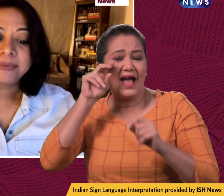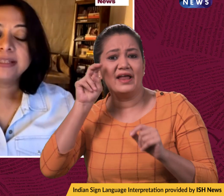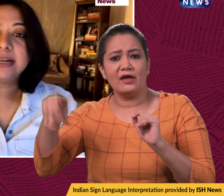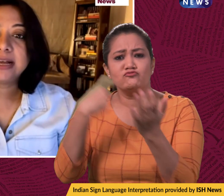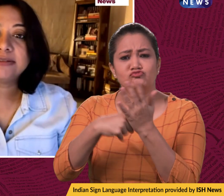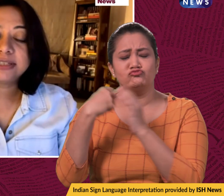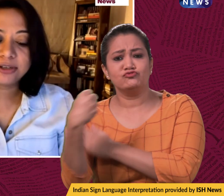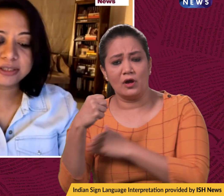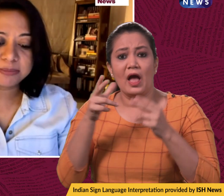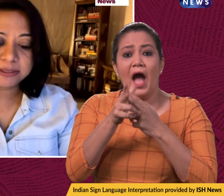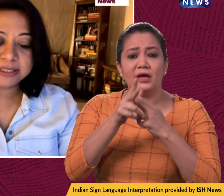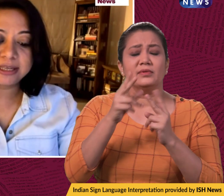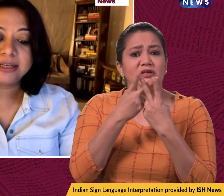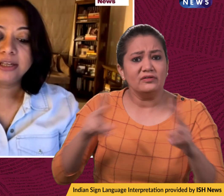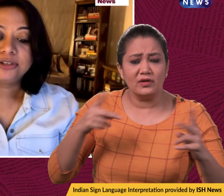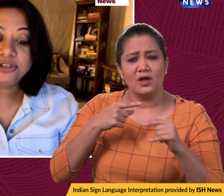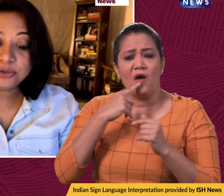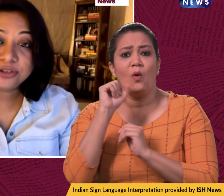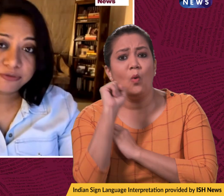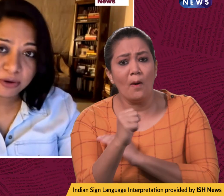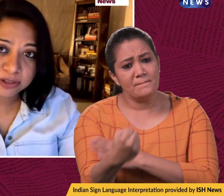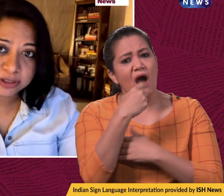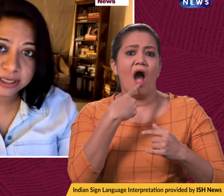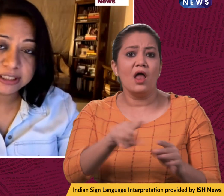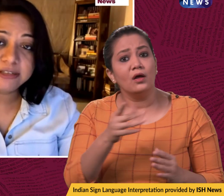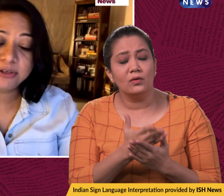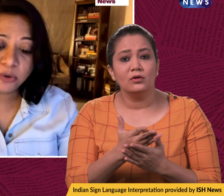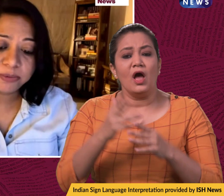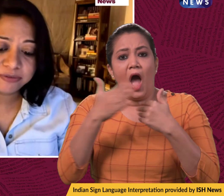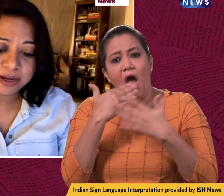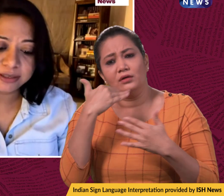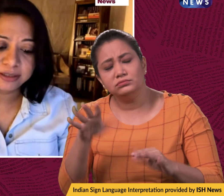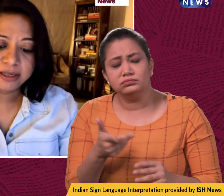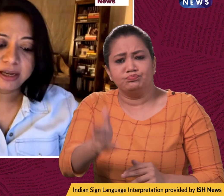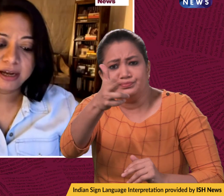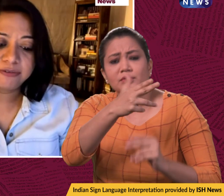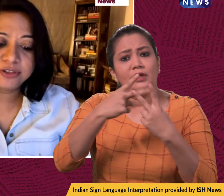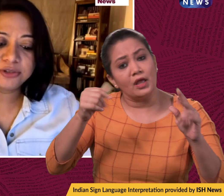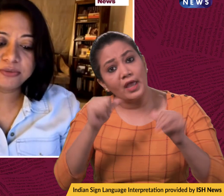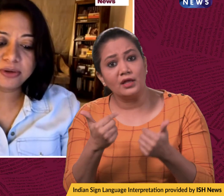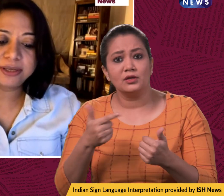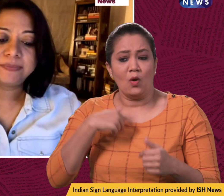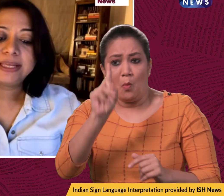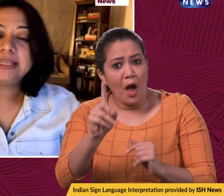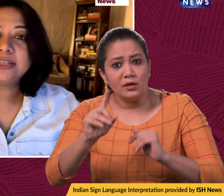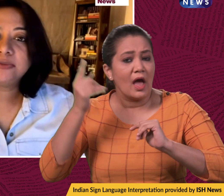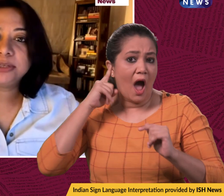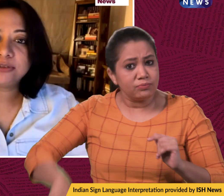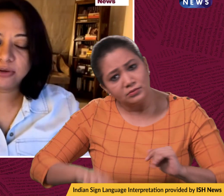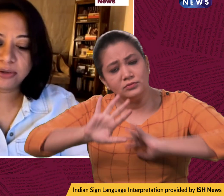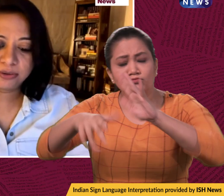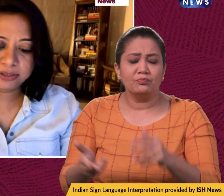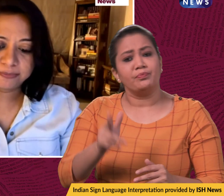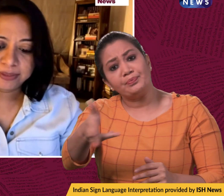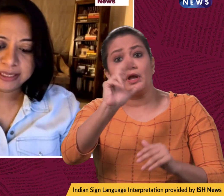Nagaland that allows security personnel to use force and even open fire after due warning in case of